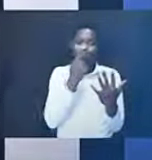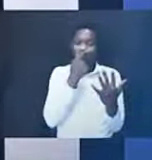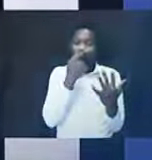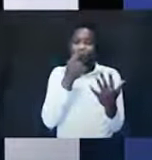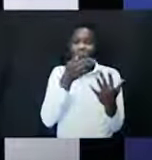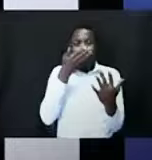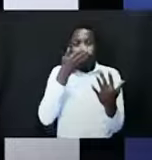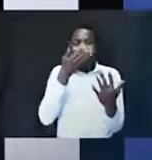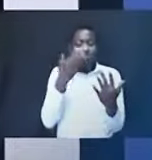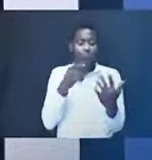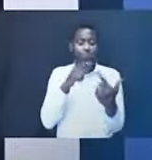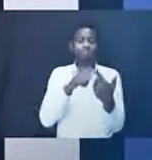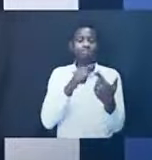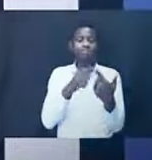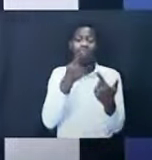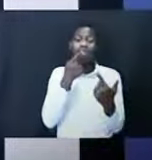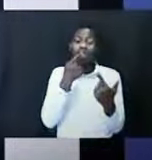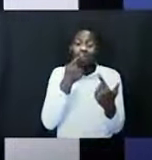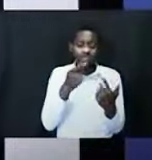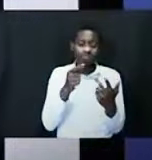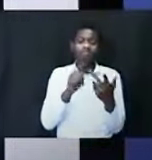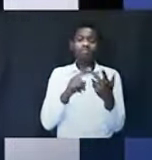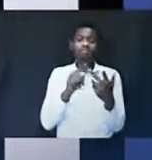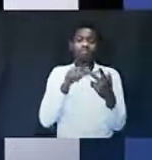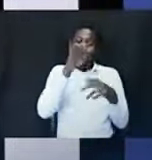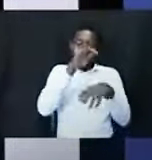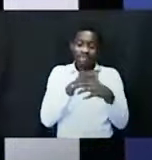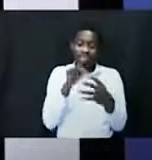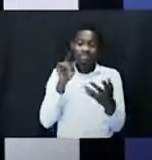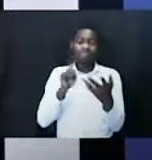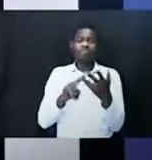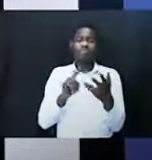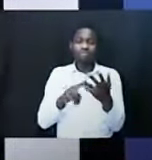sight, and of course the sense of hearing.